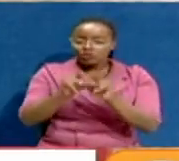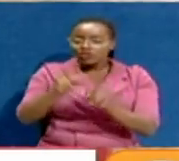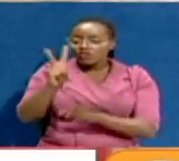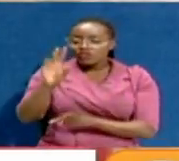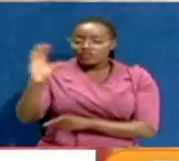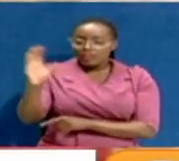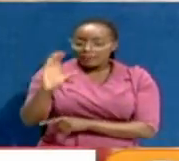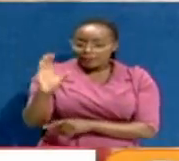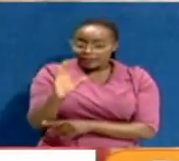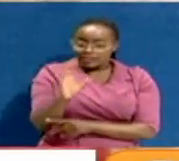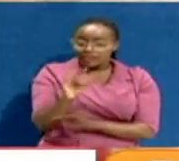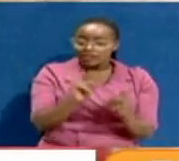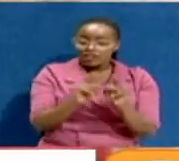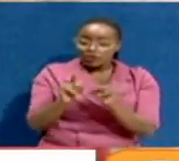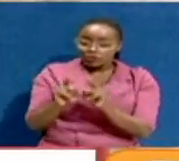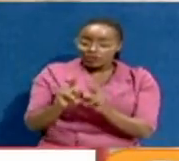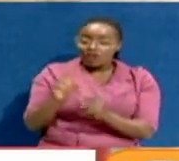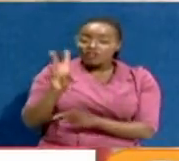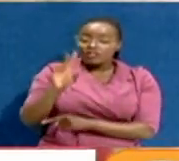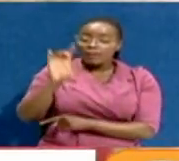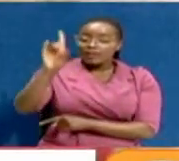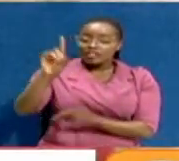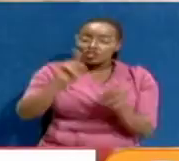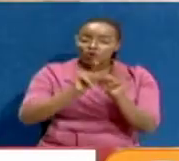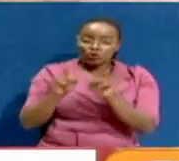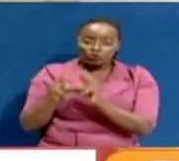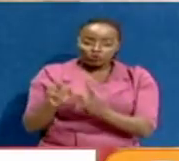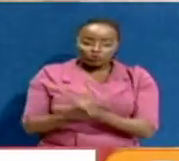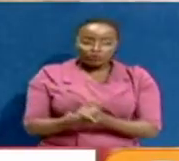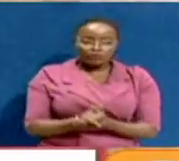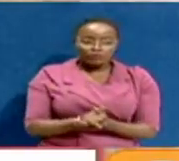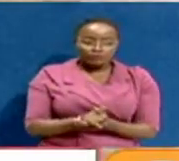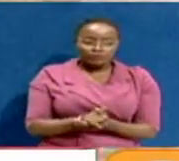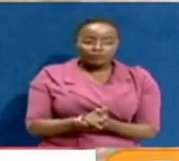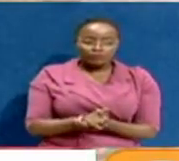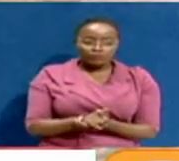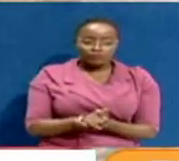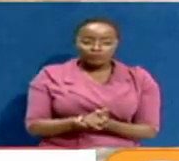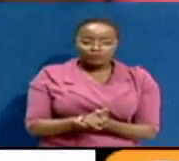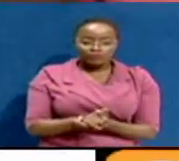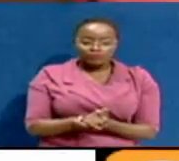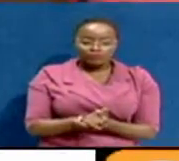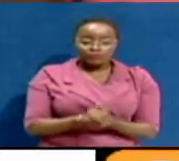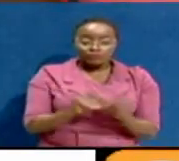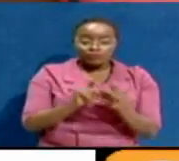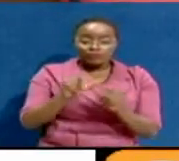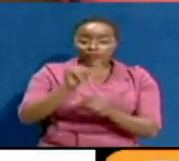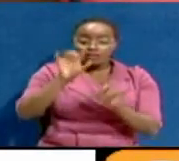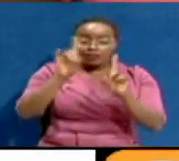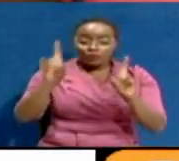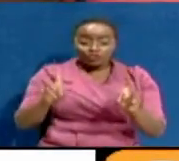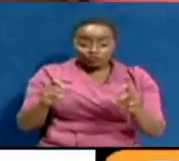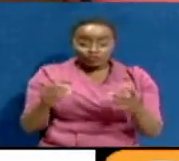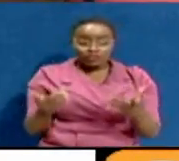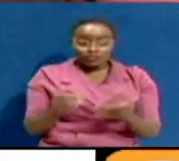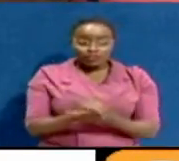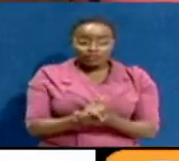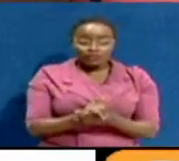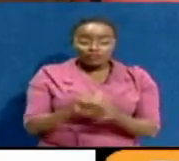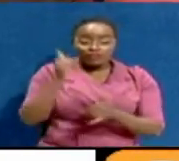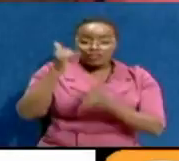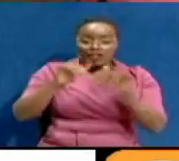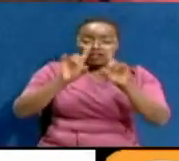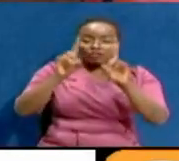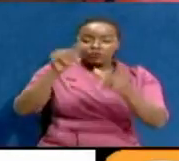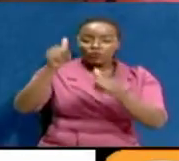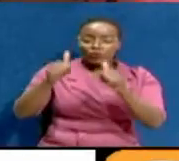vitamin C, vitamin D as well. Okay. I don't know if you had another question. Maybe the last question